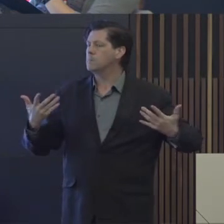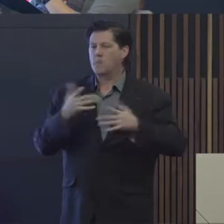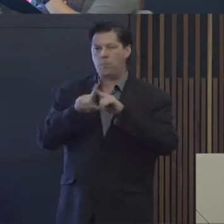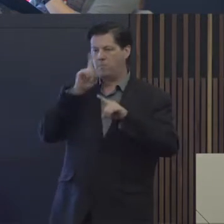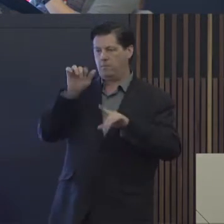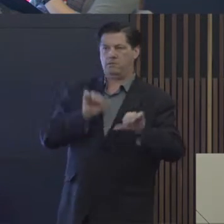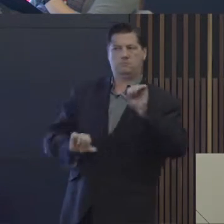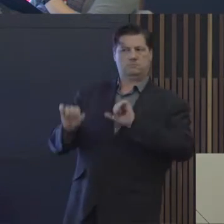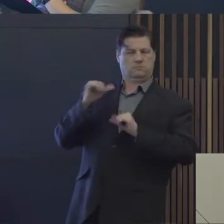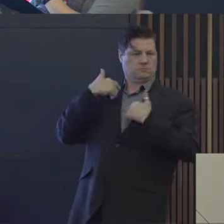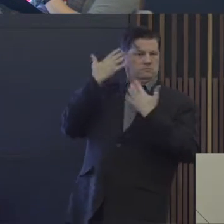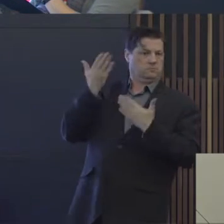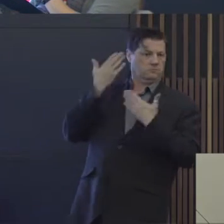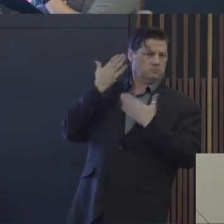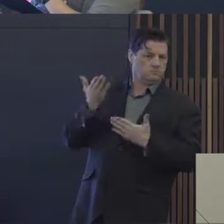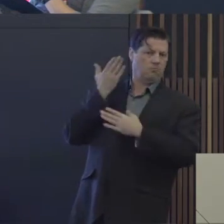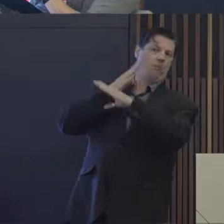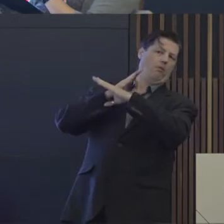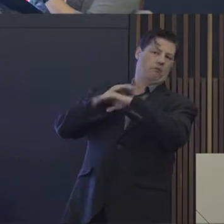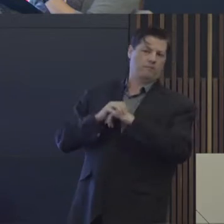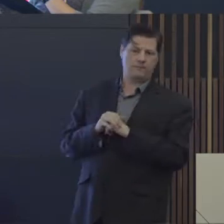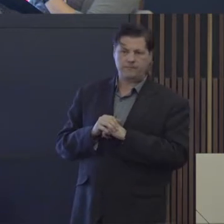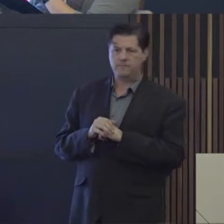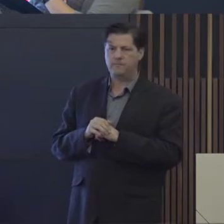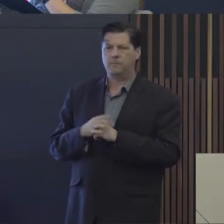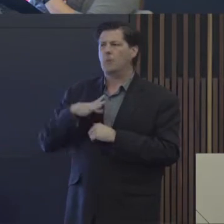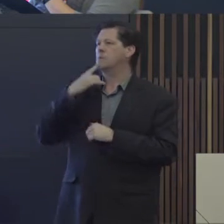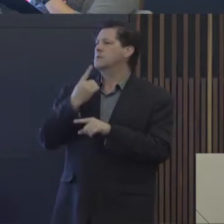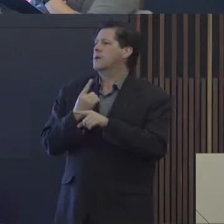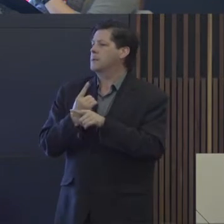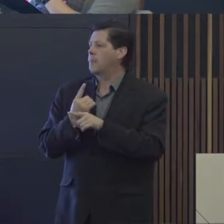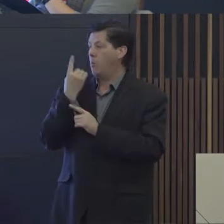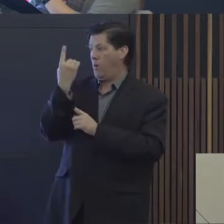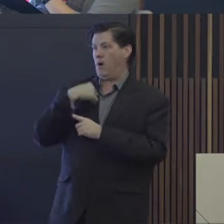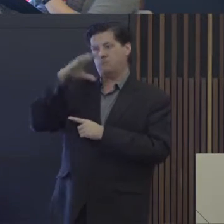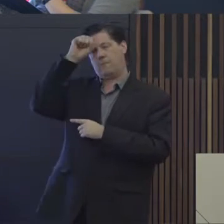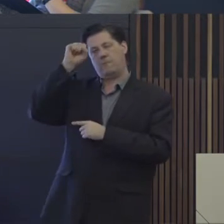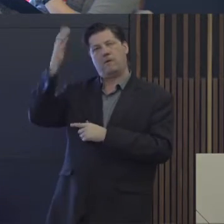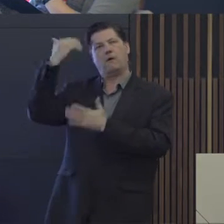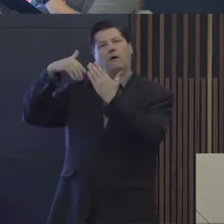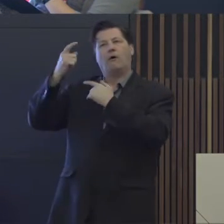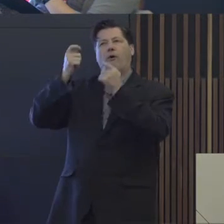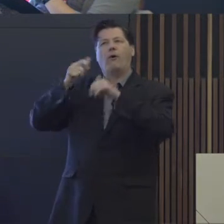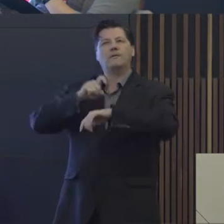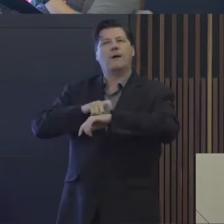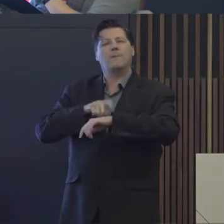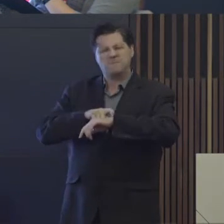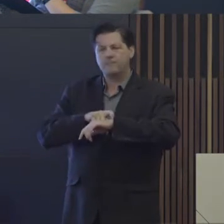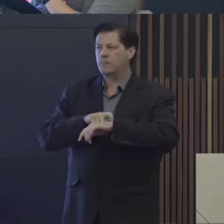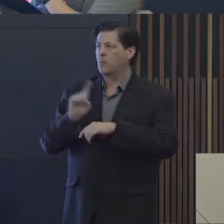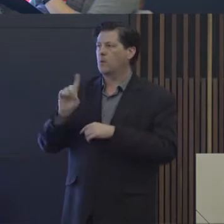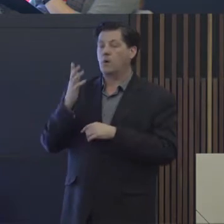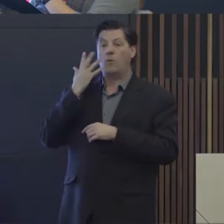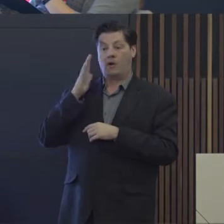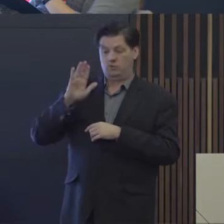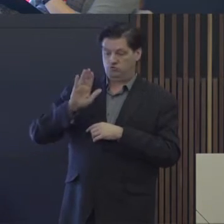and that's where the blockers come. I wanted to just say that one of the things that I do remember from the early days, that when you took your